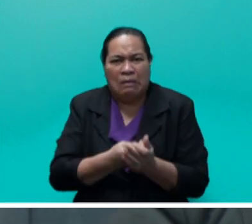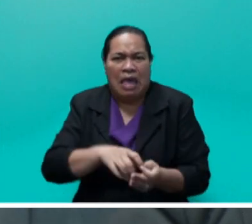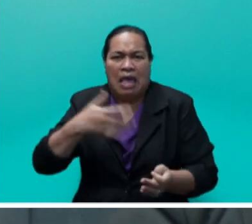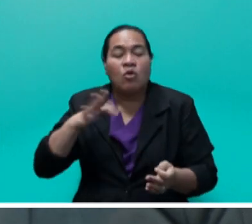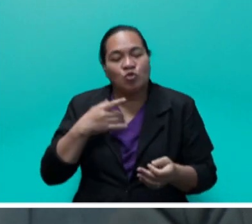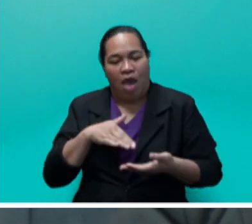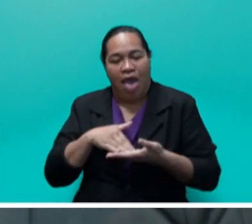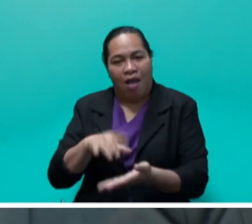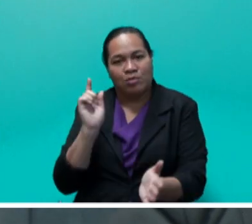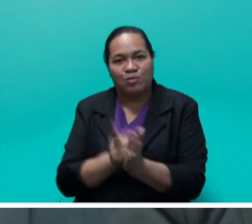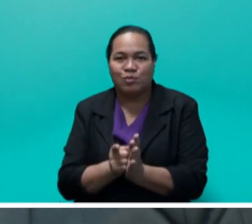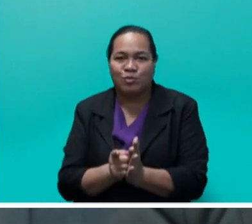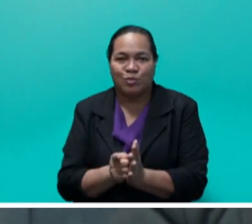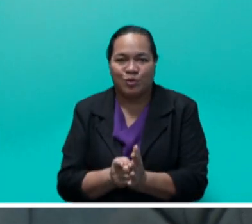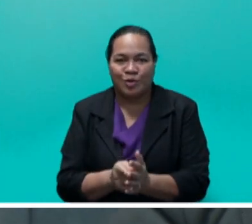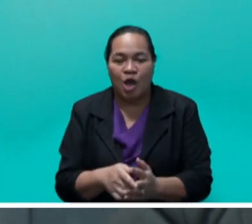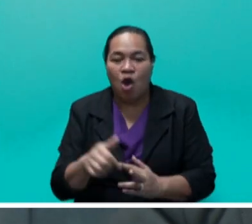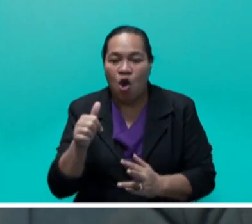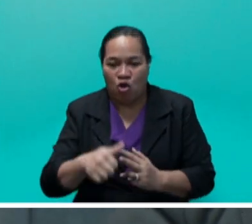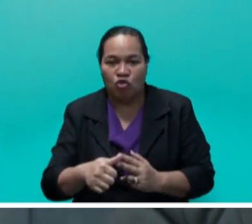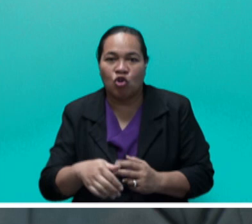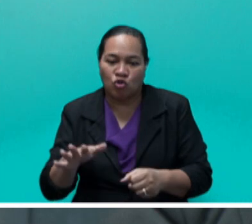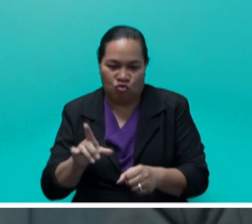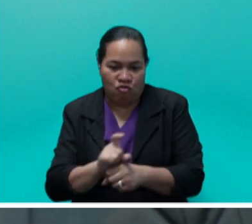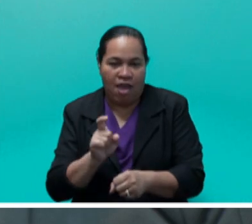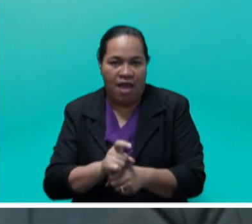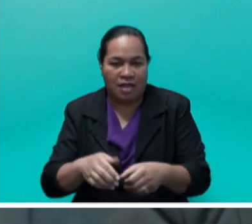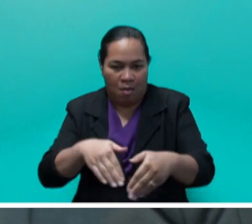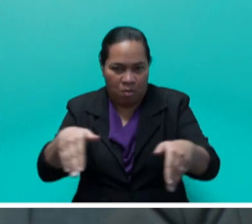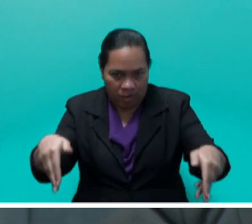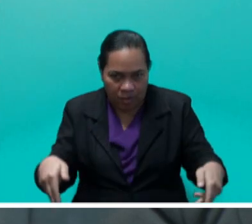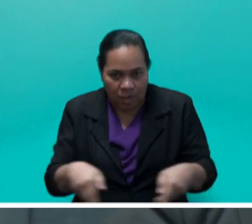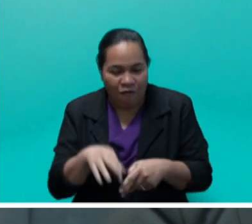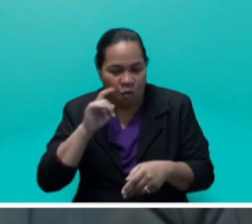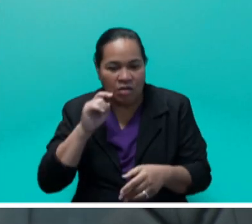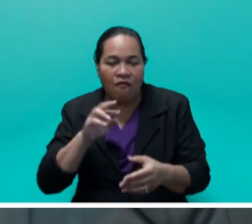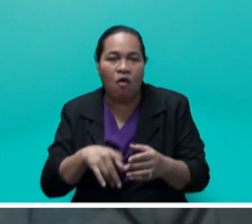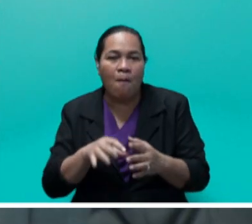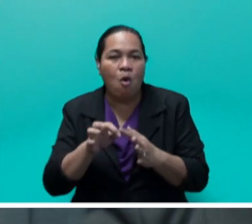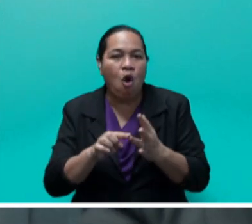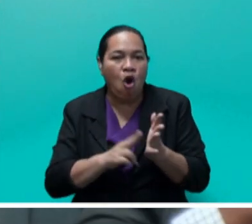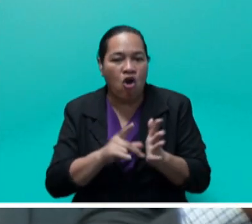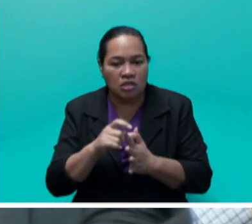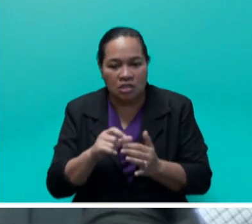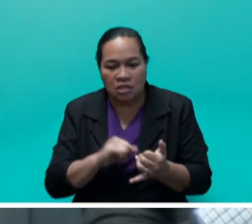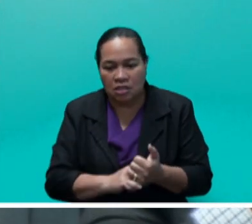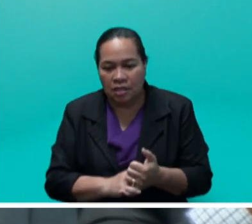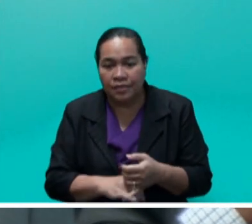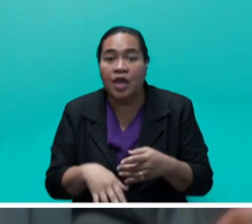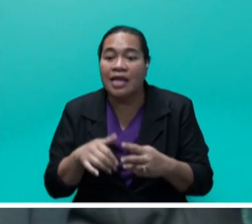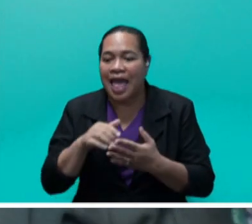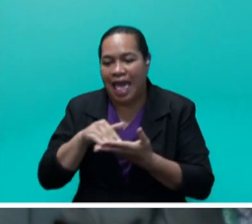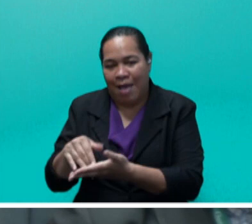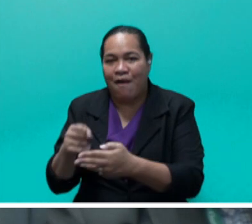interests and lead to dormant ponds, enable aquaculture farmers to meet local demands and in future